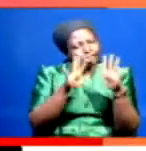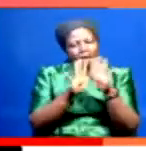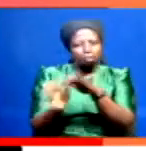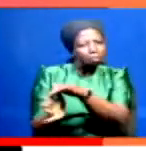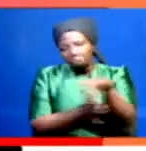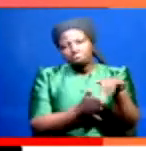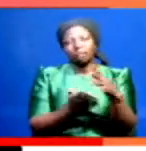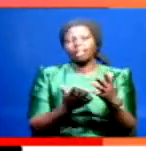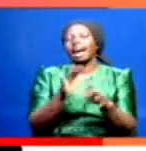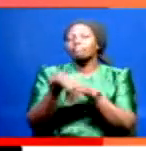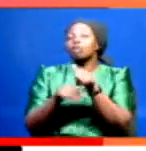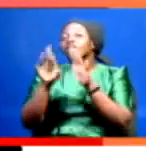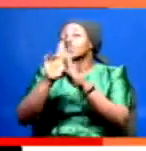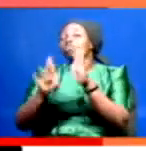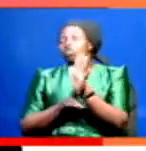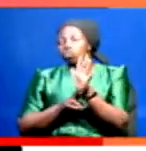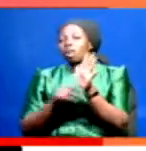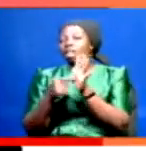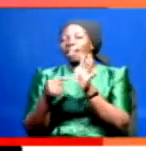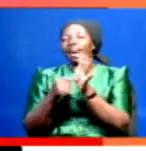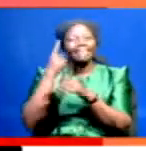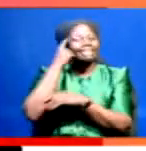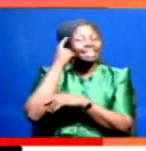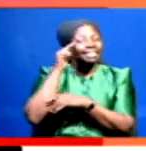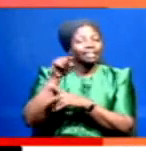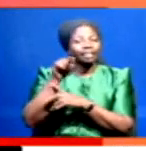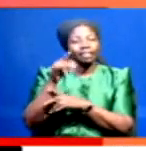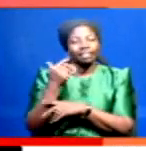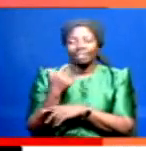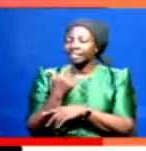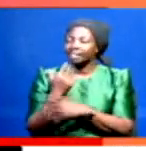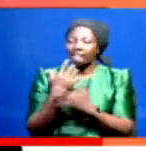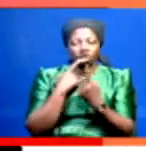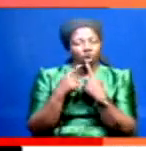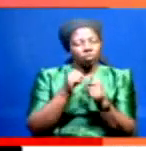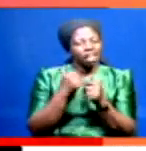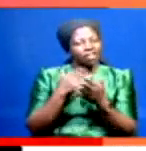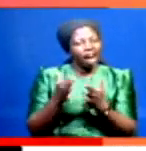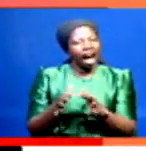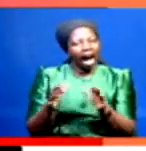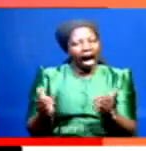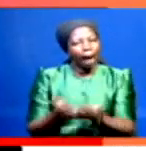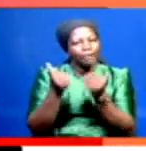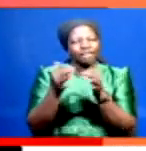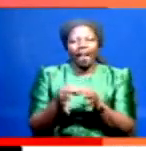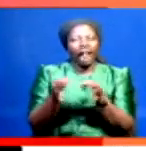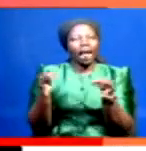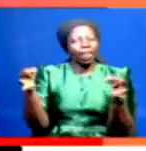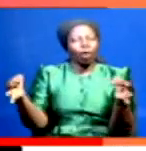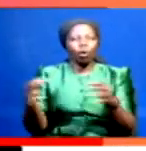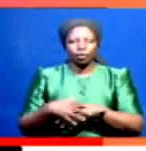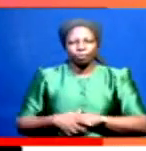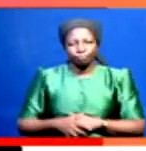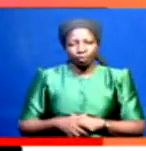the regulation, I think this is a long overdue conversation about regulation, and I do